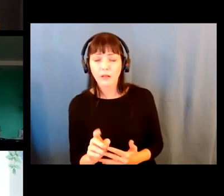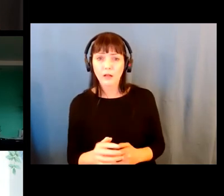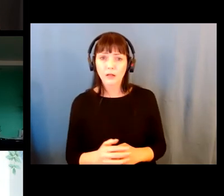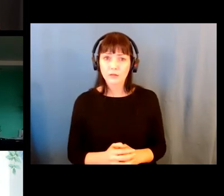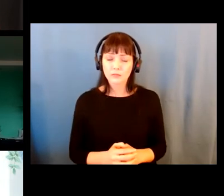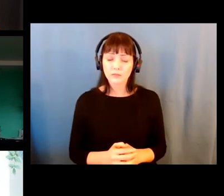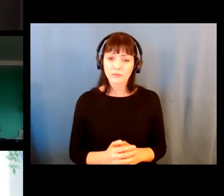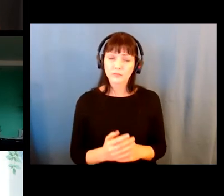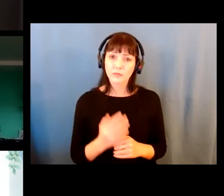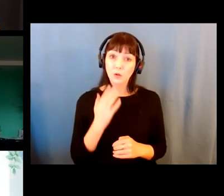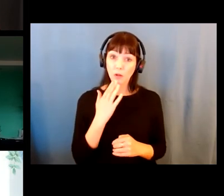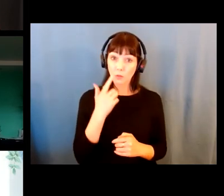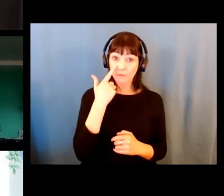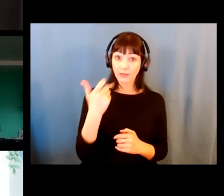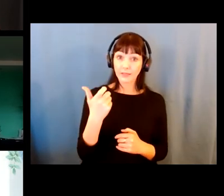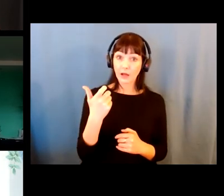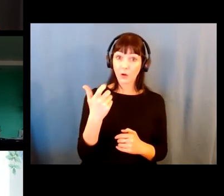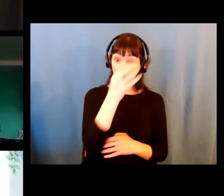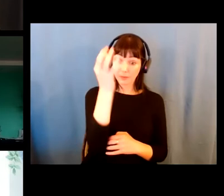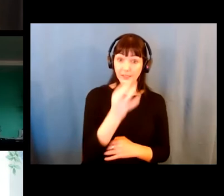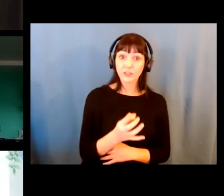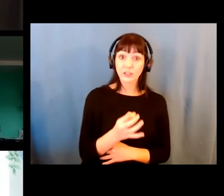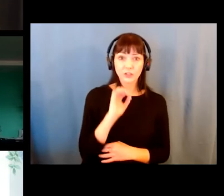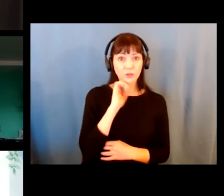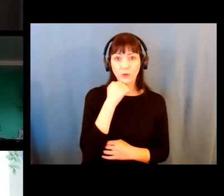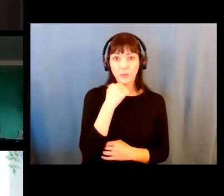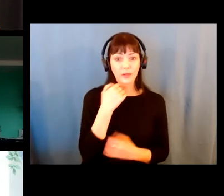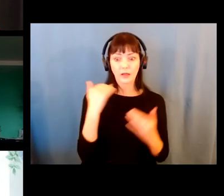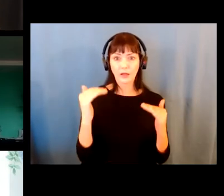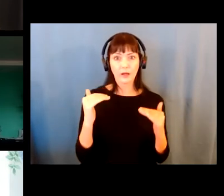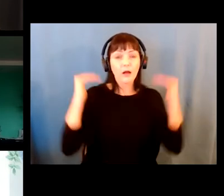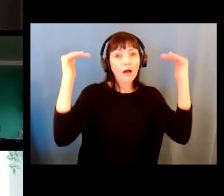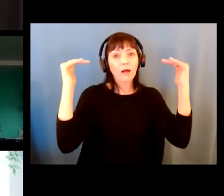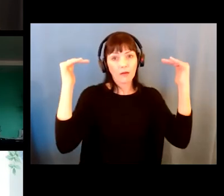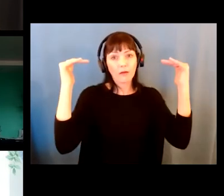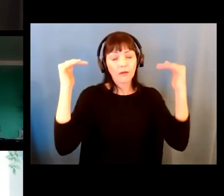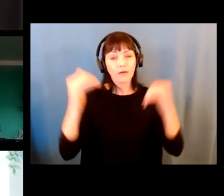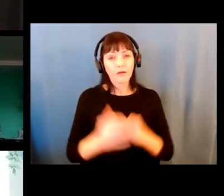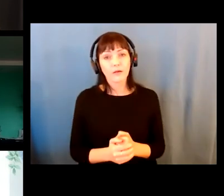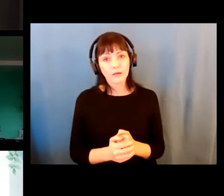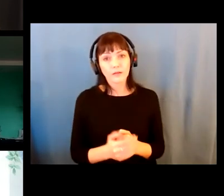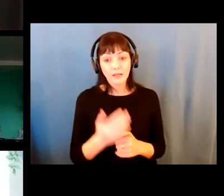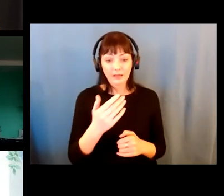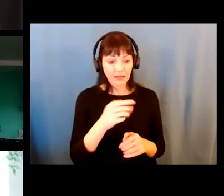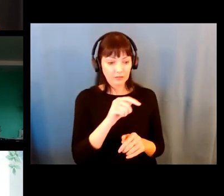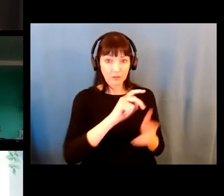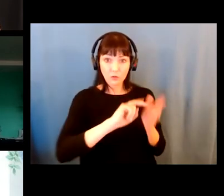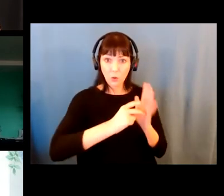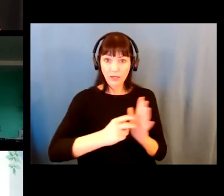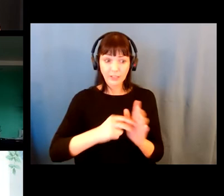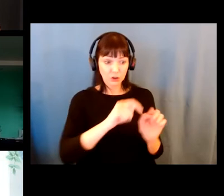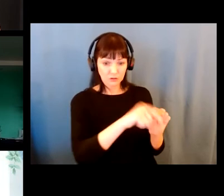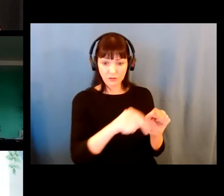come, once we do know, it's going to be a very high percentage of people. And I do think within organisations, there will doubtless